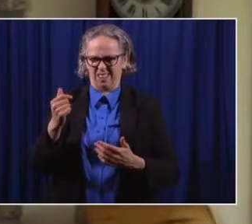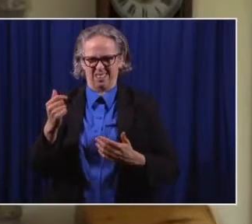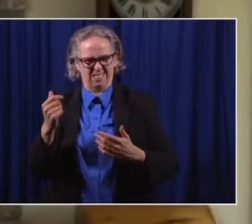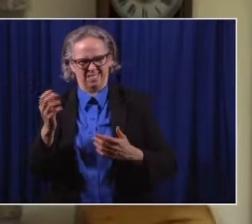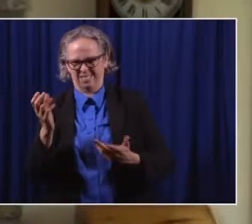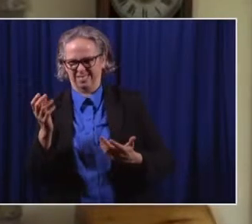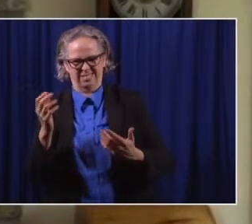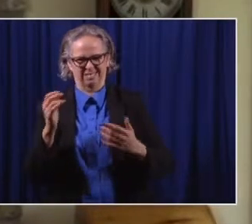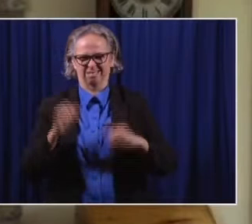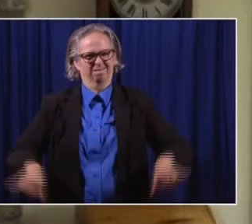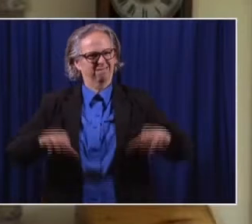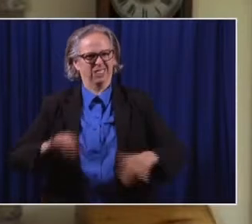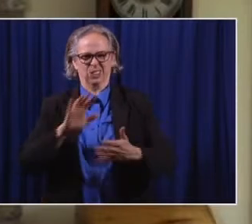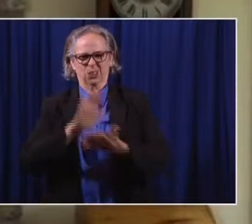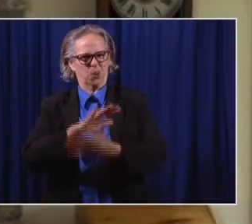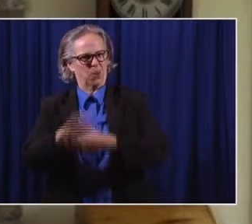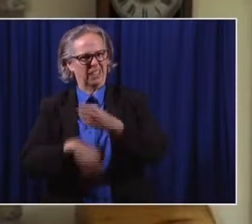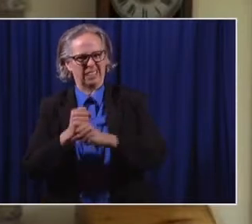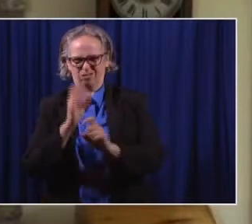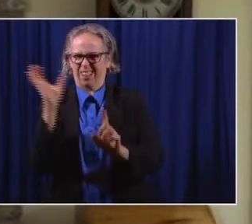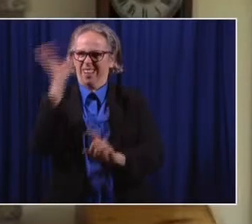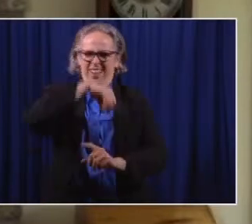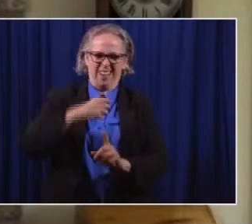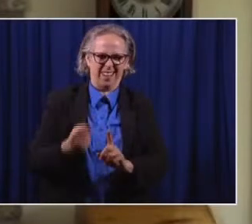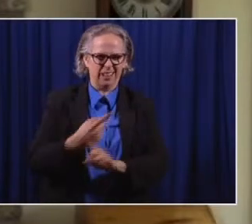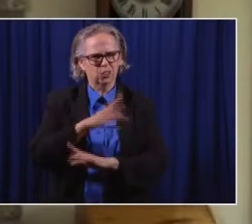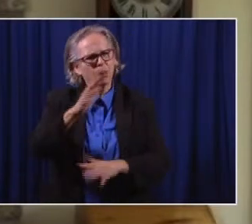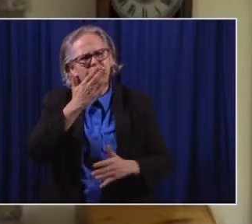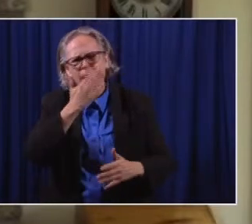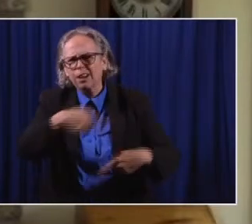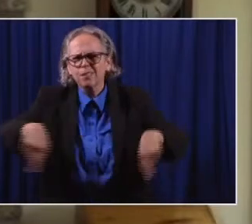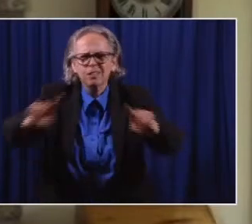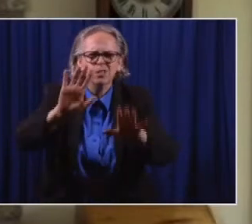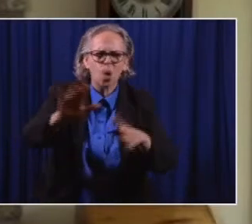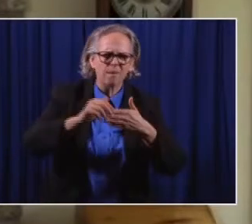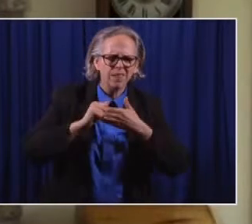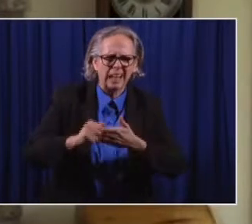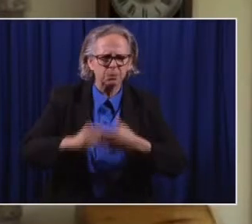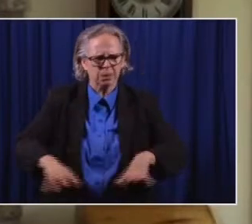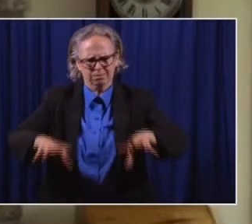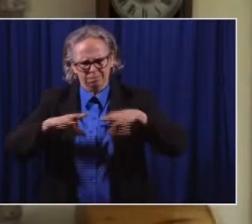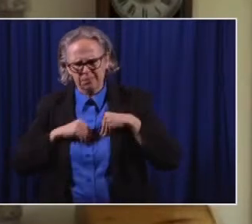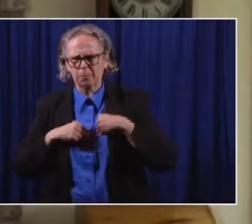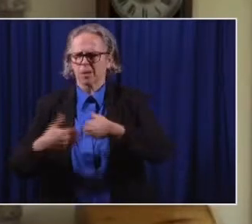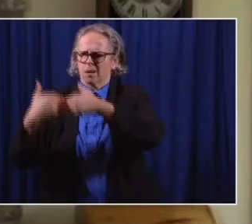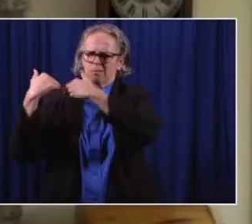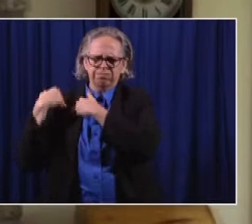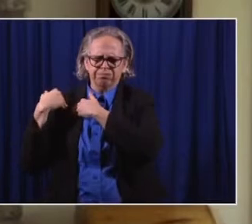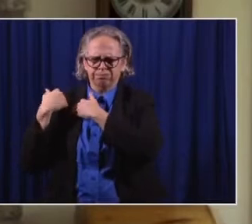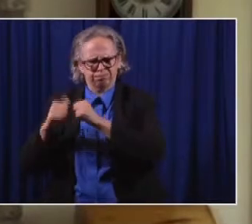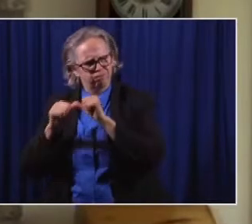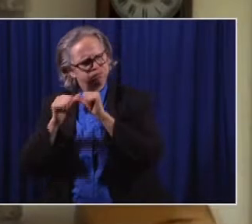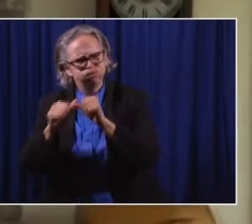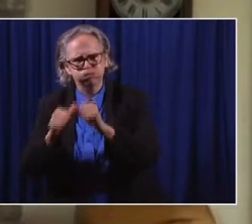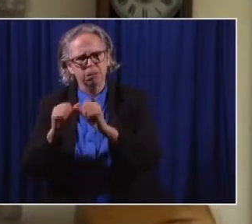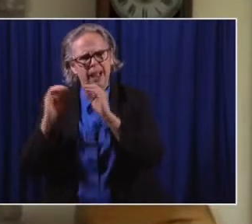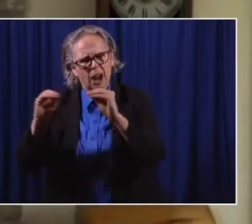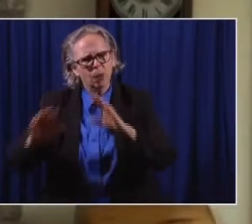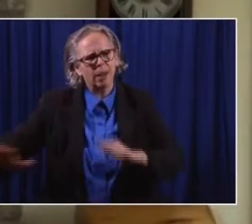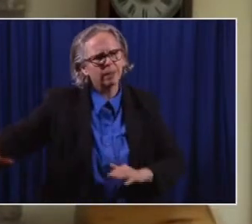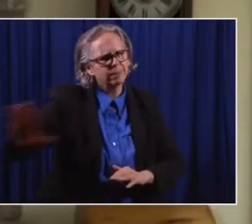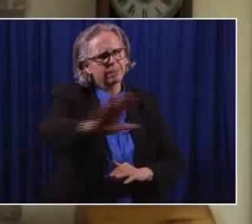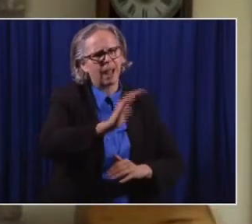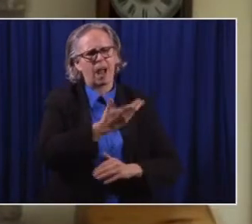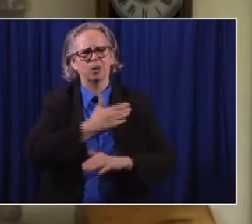want to thank each and every one of you for going that extra mile and doing those things to educate our children.